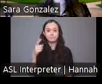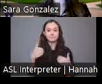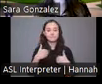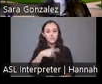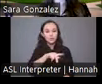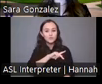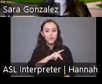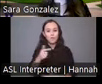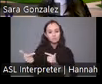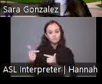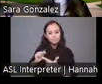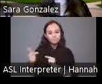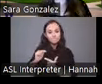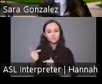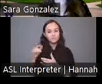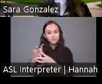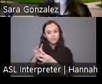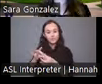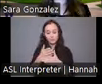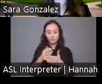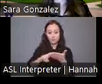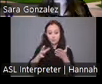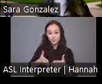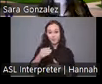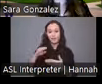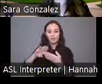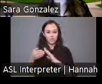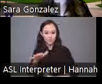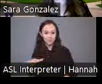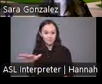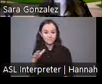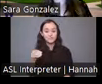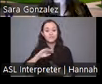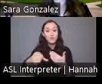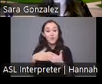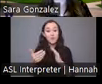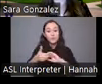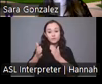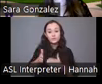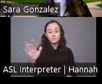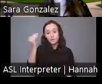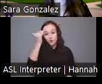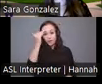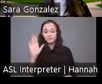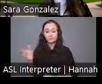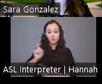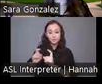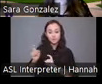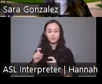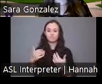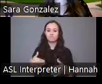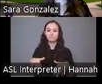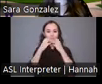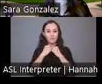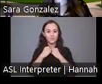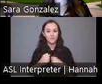relationships between a researcher and the community in which all partners and their knowledge contributions are valued. The